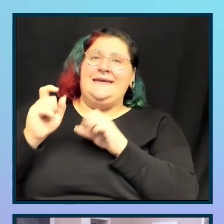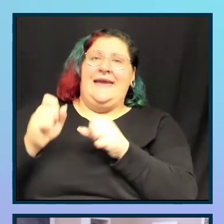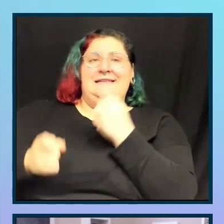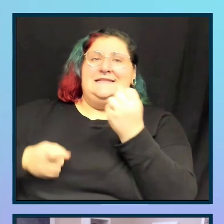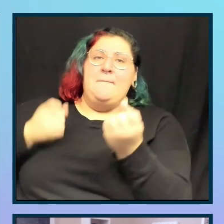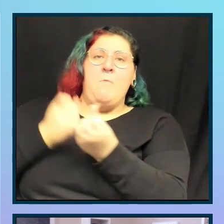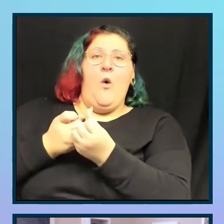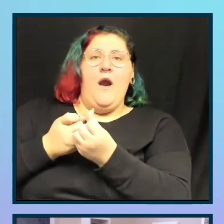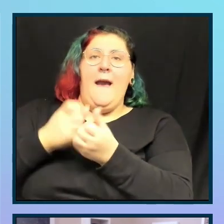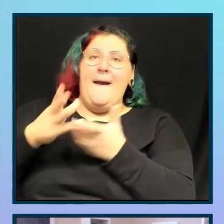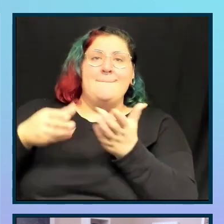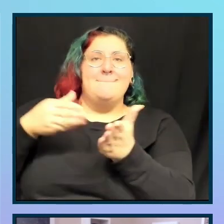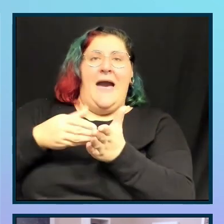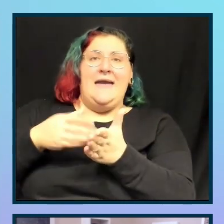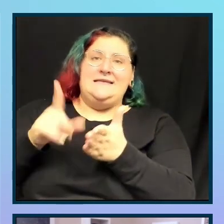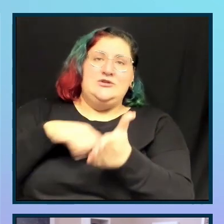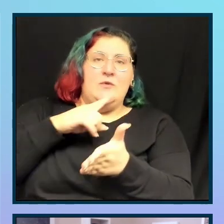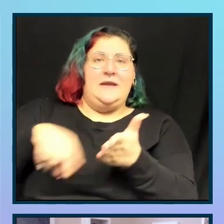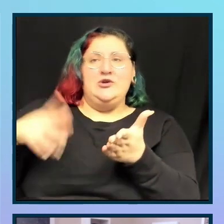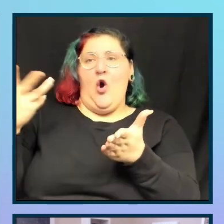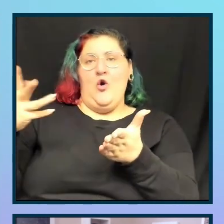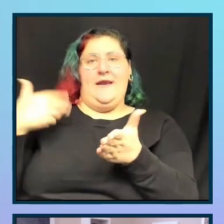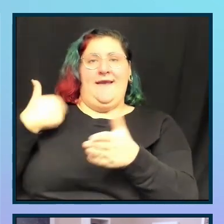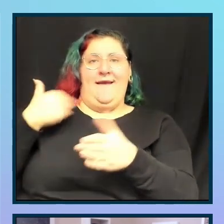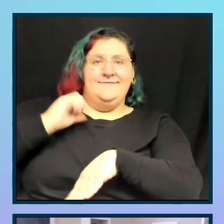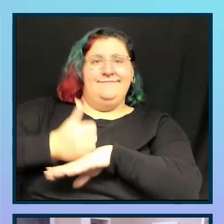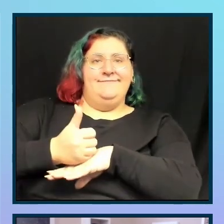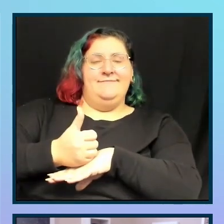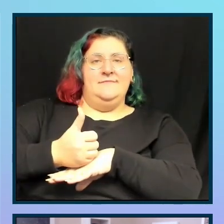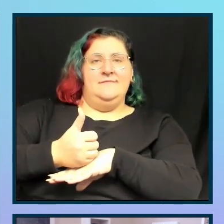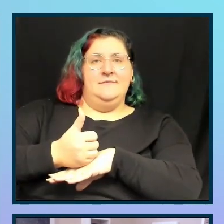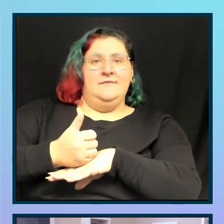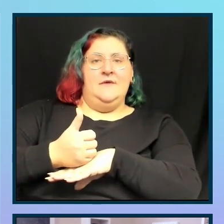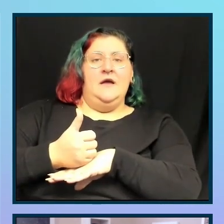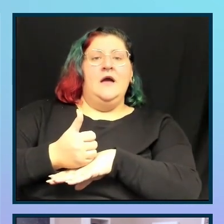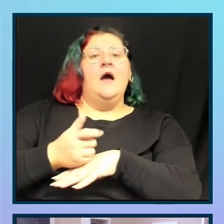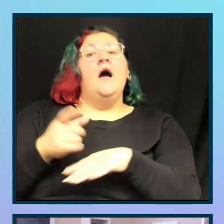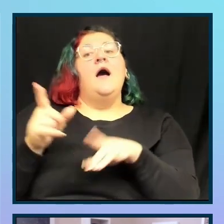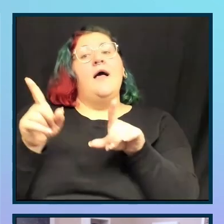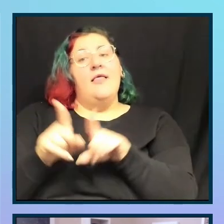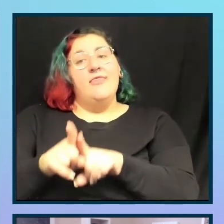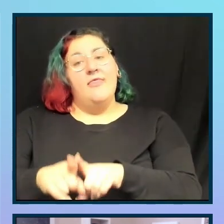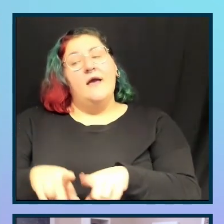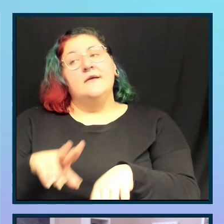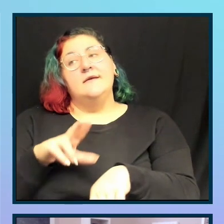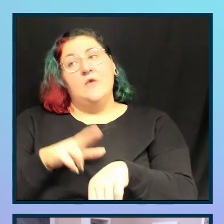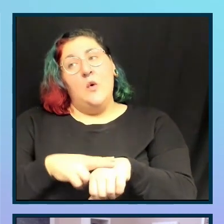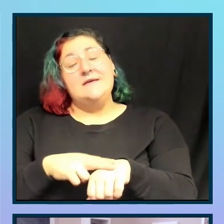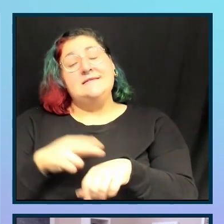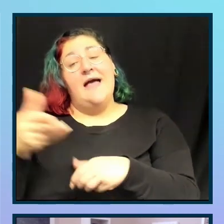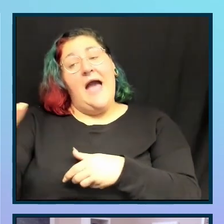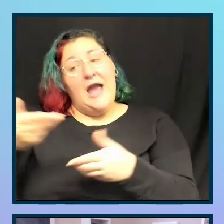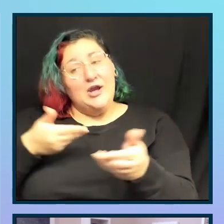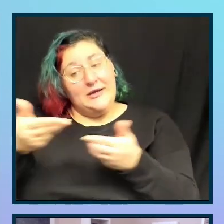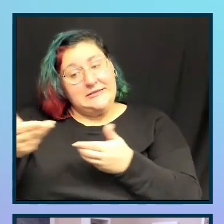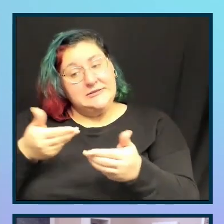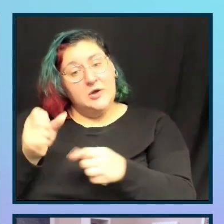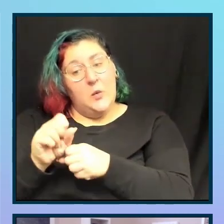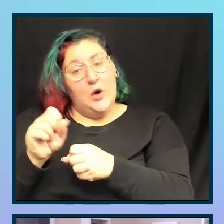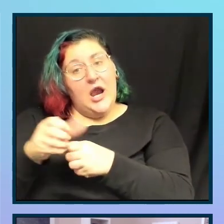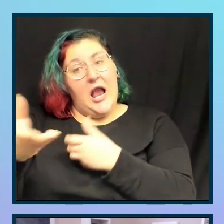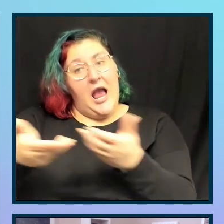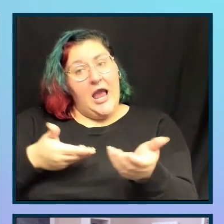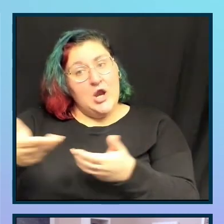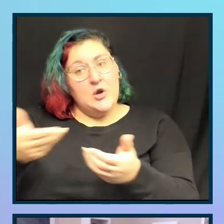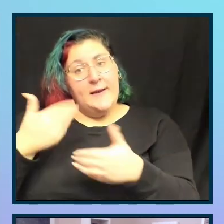when it comes to the hiring processes, a lot of AIs were trained. They were